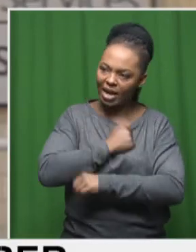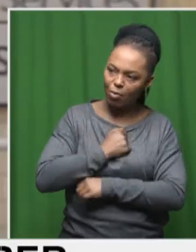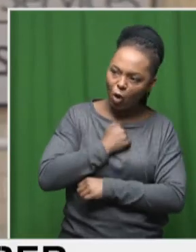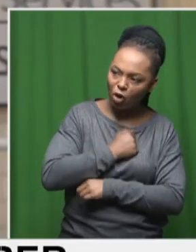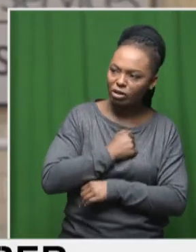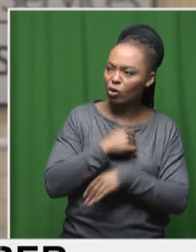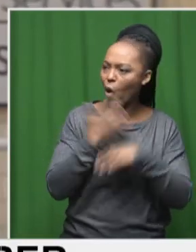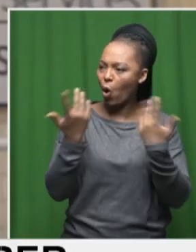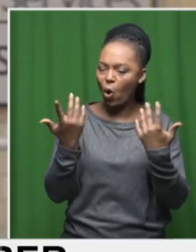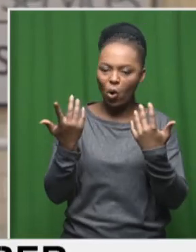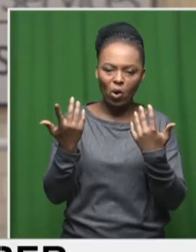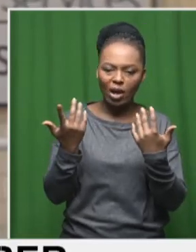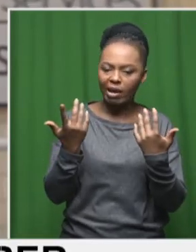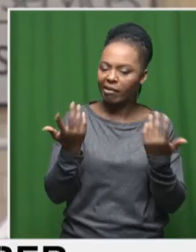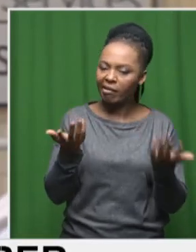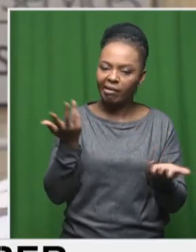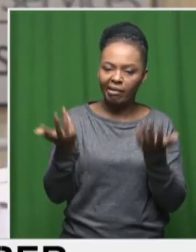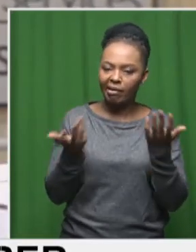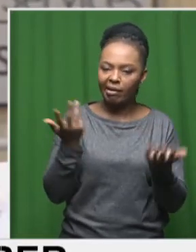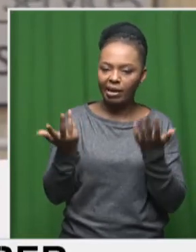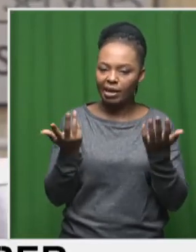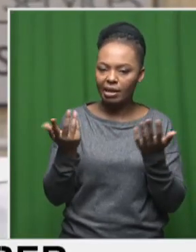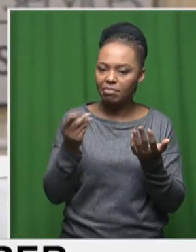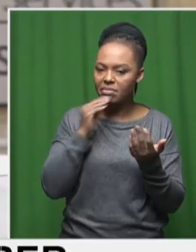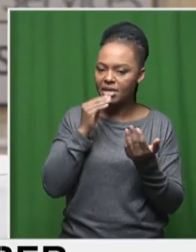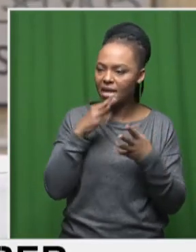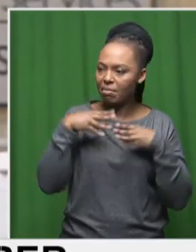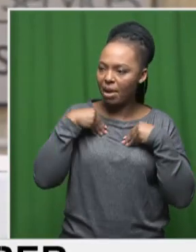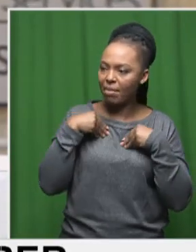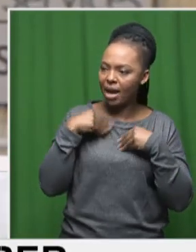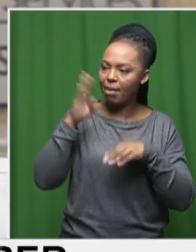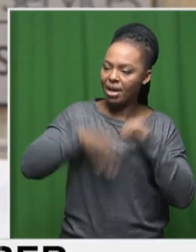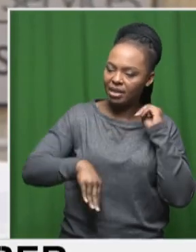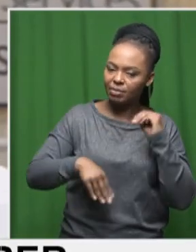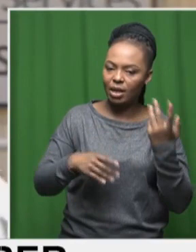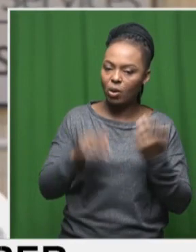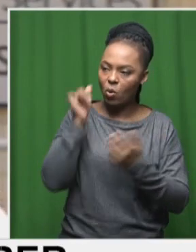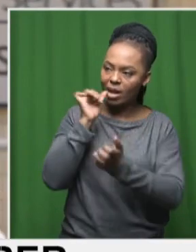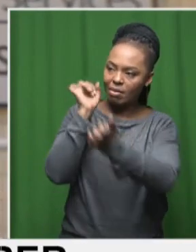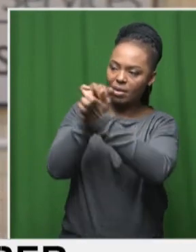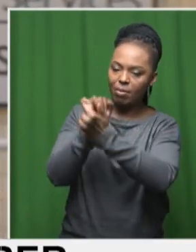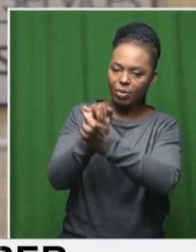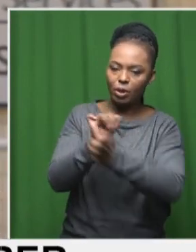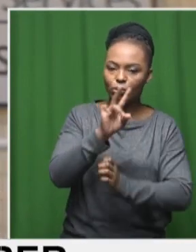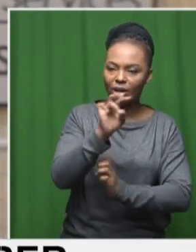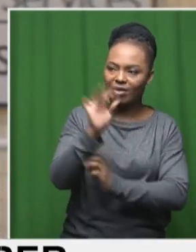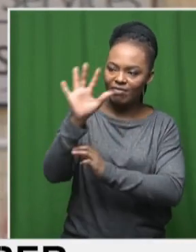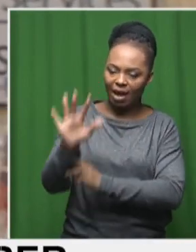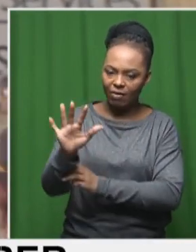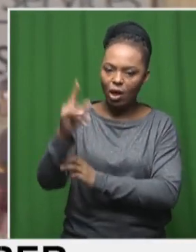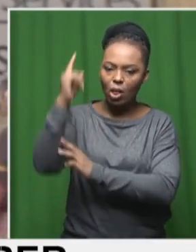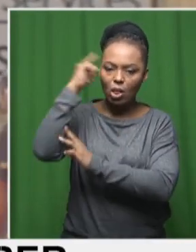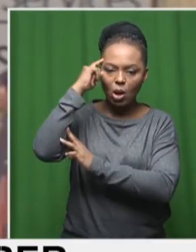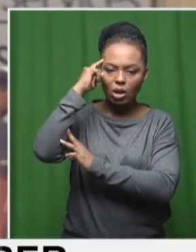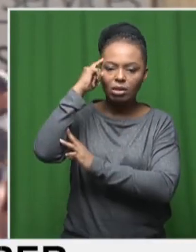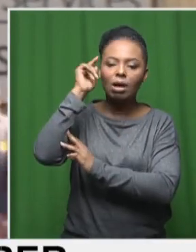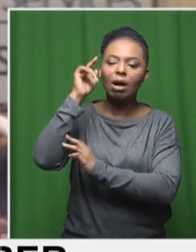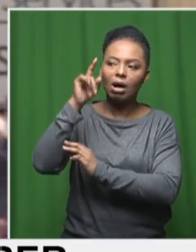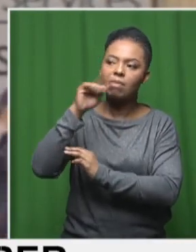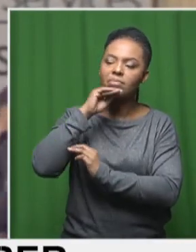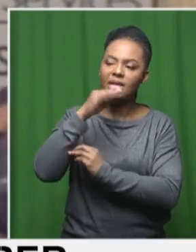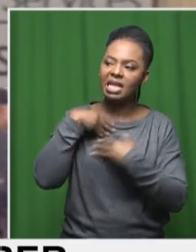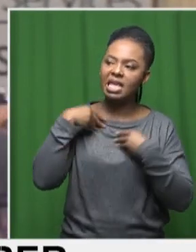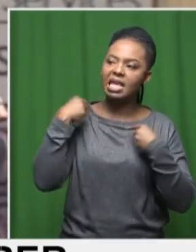says, man up, take your punishment? When he was convicted in 2005, we thought, well, now our healing can